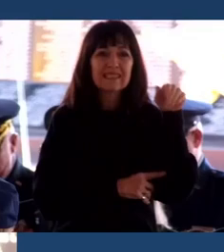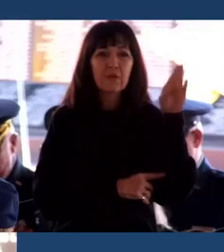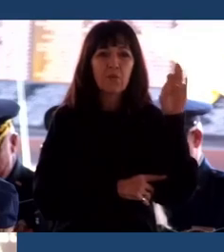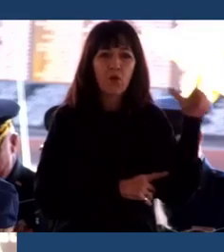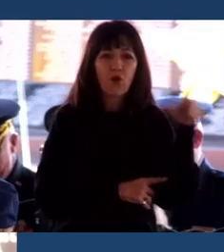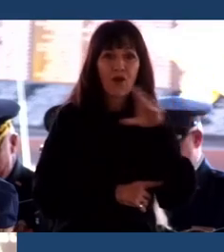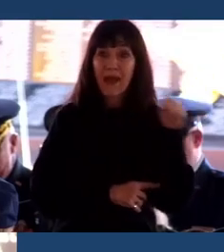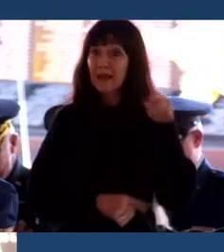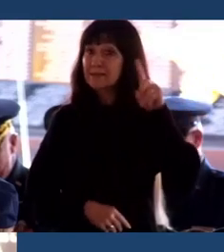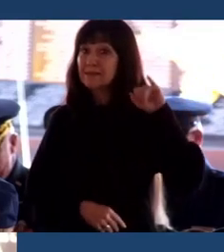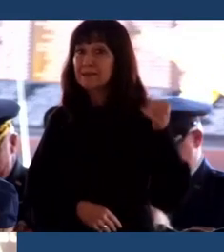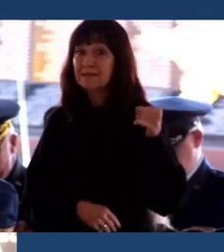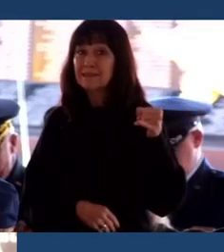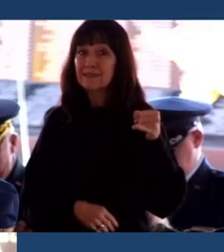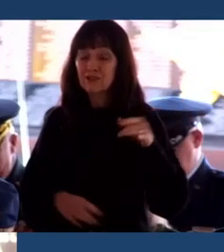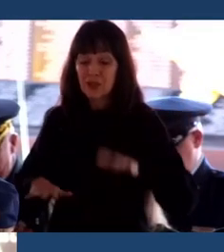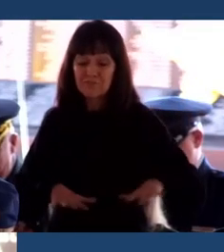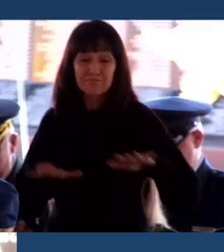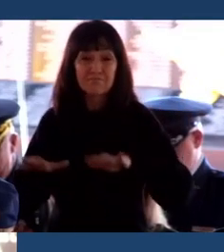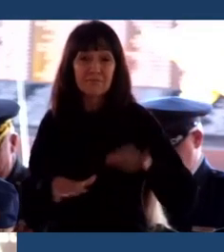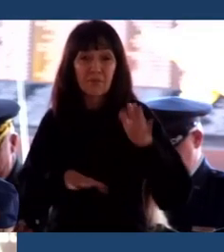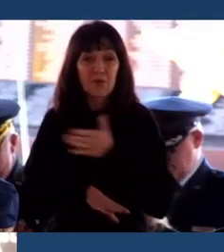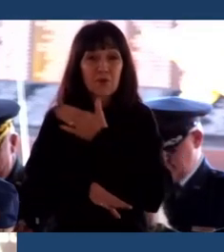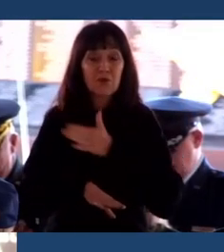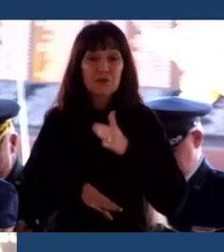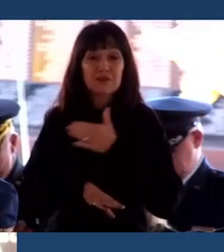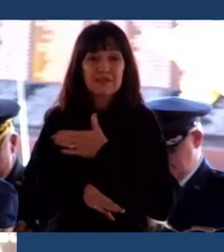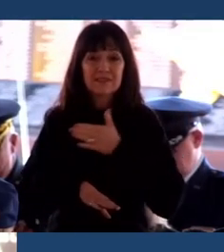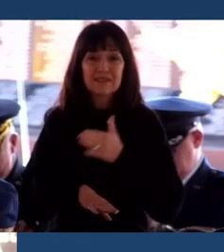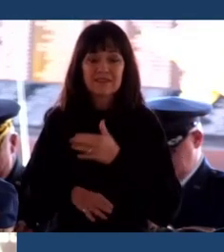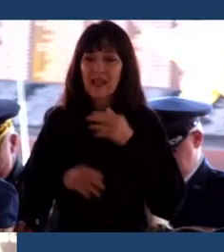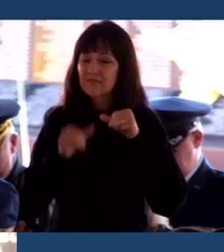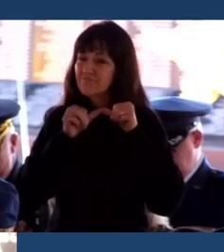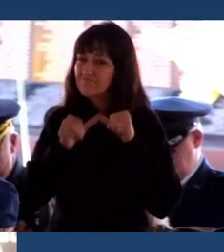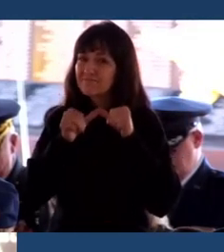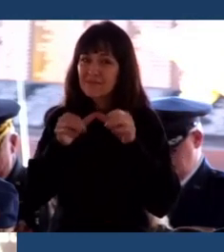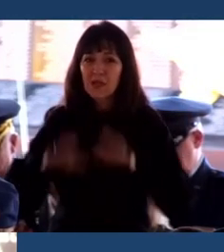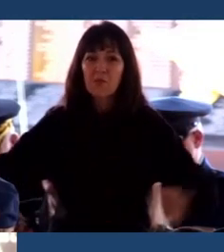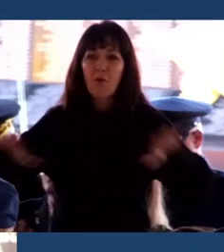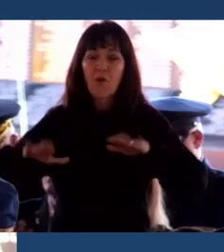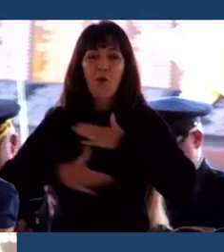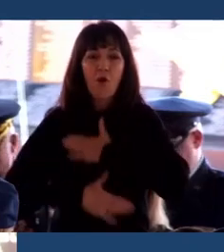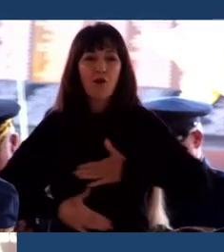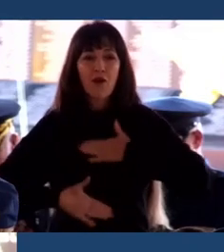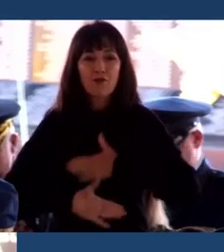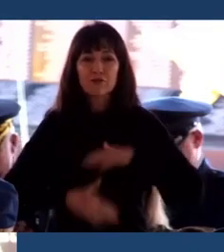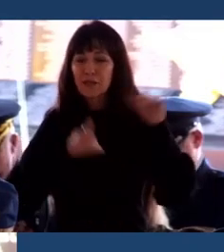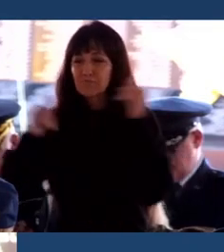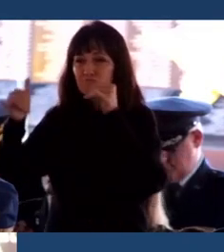even a DJ performing throughout the night to keep everyone entertained.